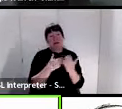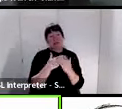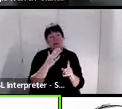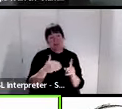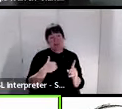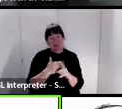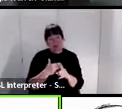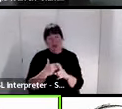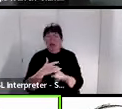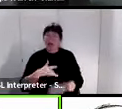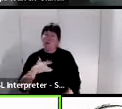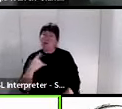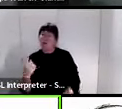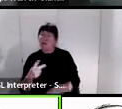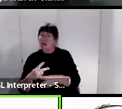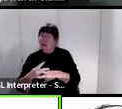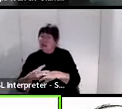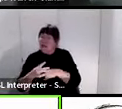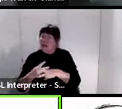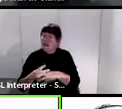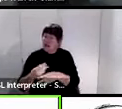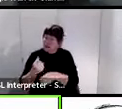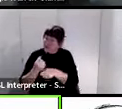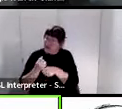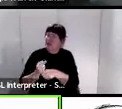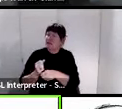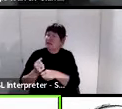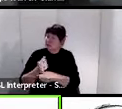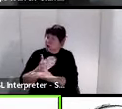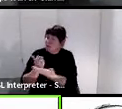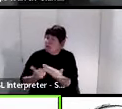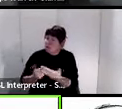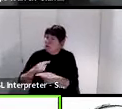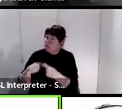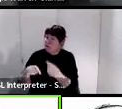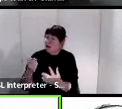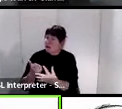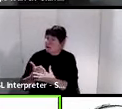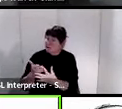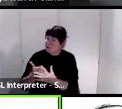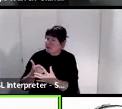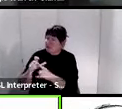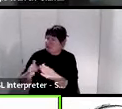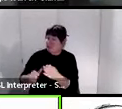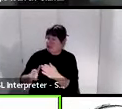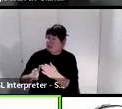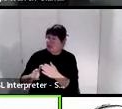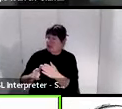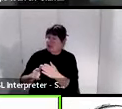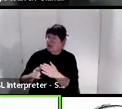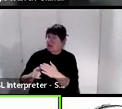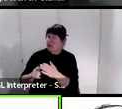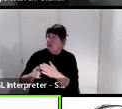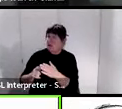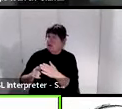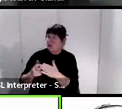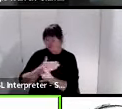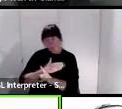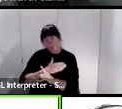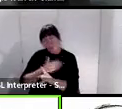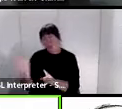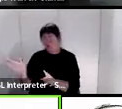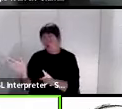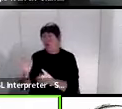kaitiaki and guardians of so many stories about accessibility from all over the disability